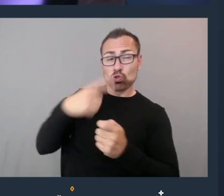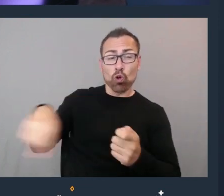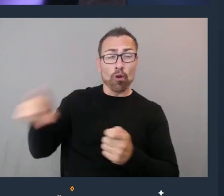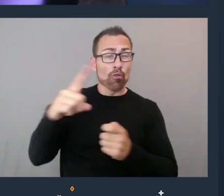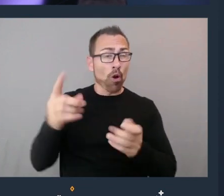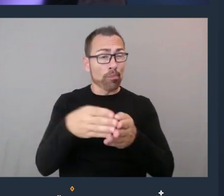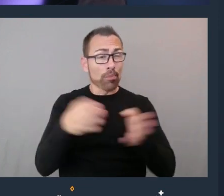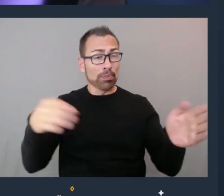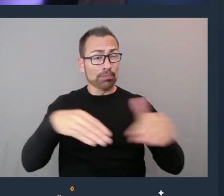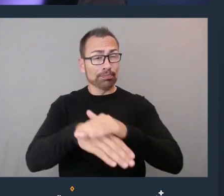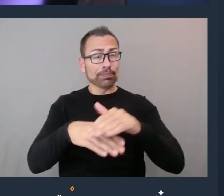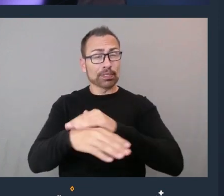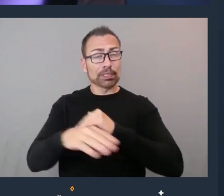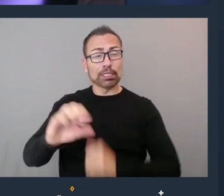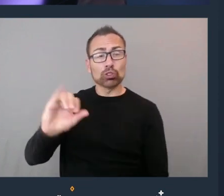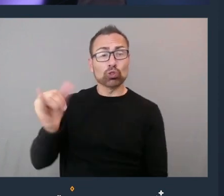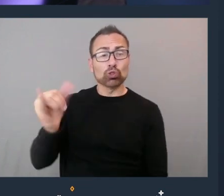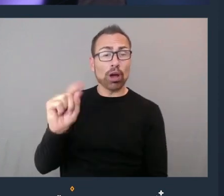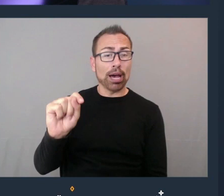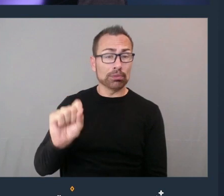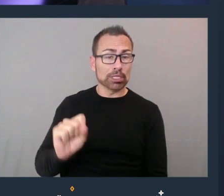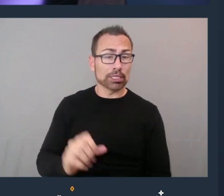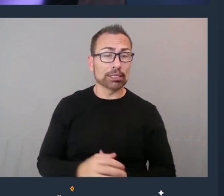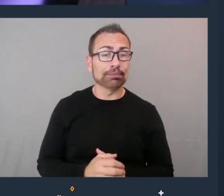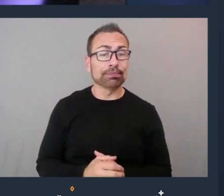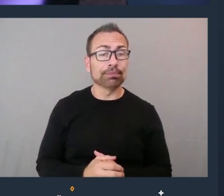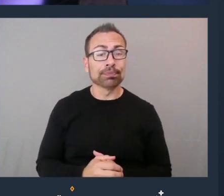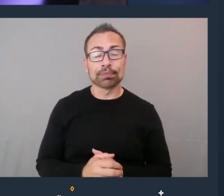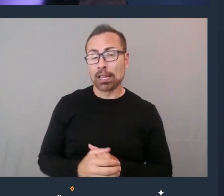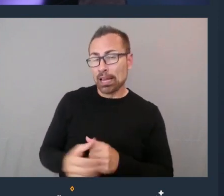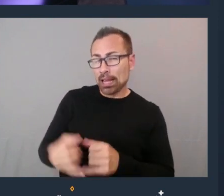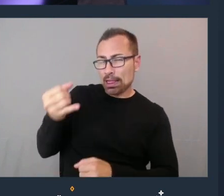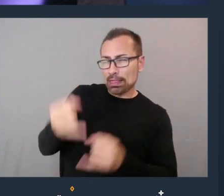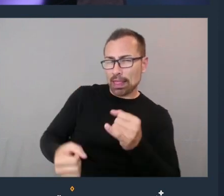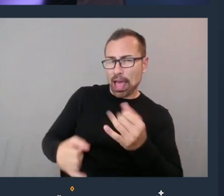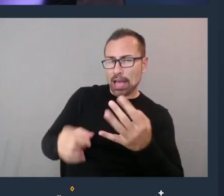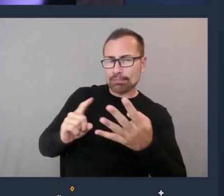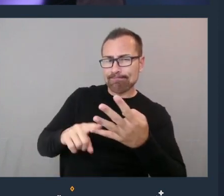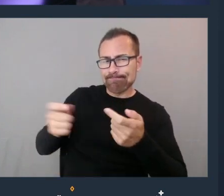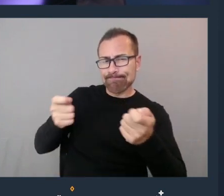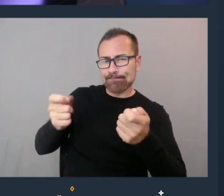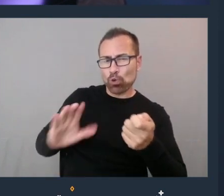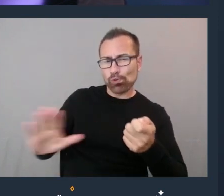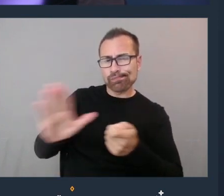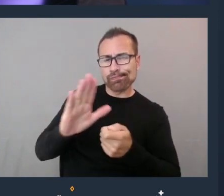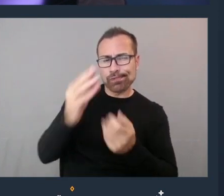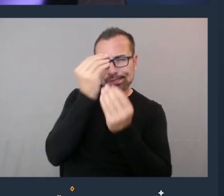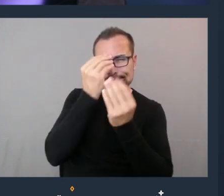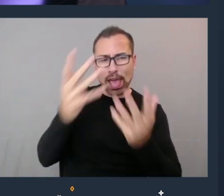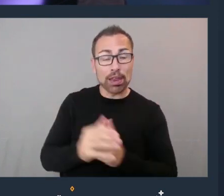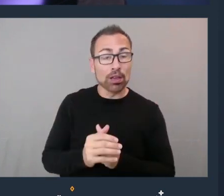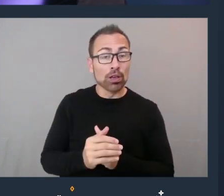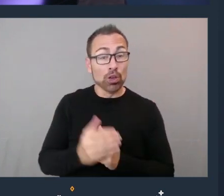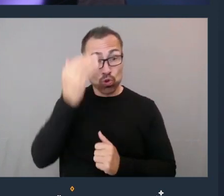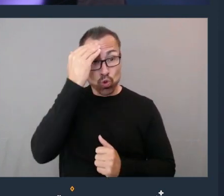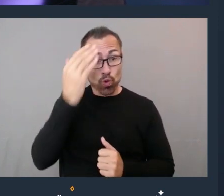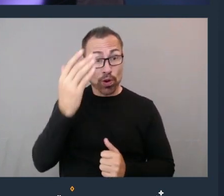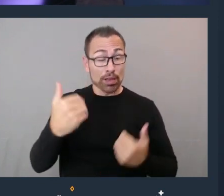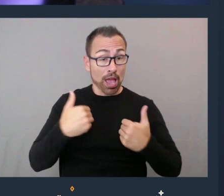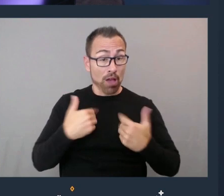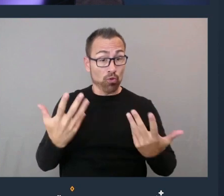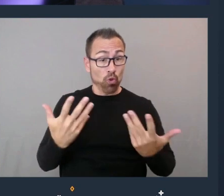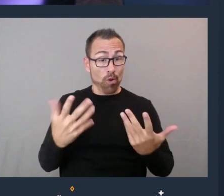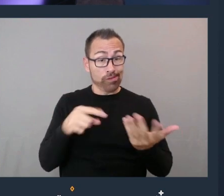objects. And then finally, governance over your data, knowing what you have and who's accessing it. Customers of S3 have extensive